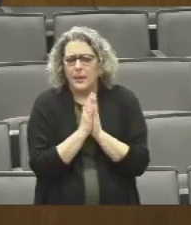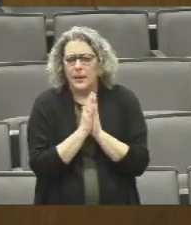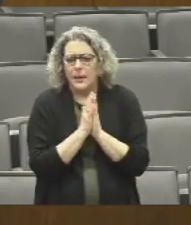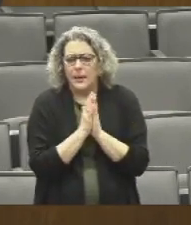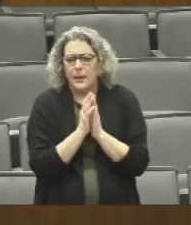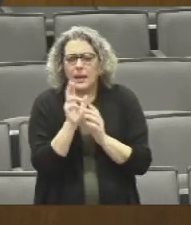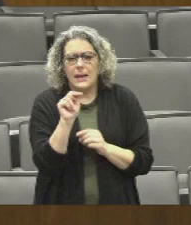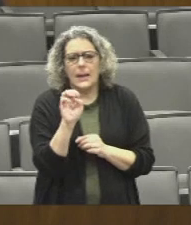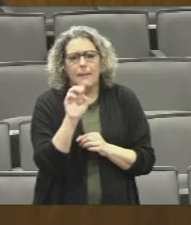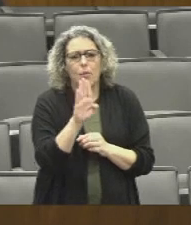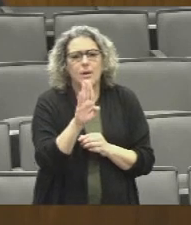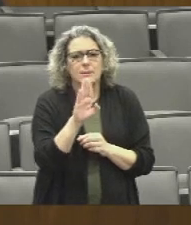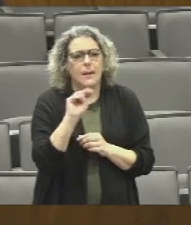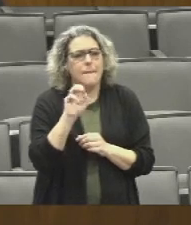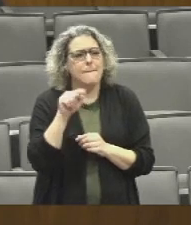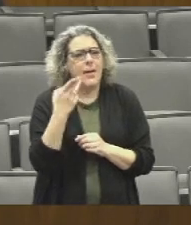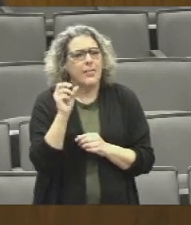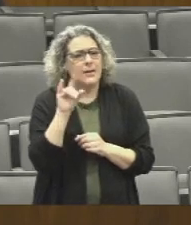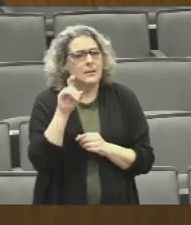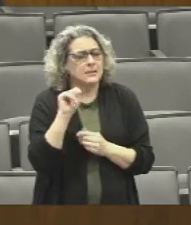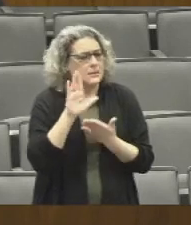Nebraska Methodist College with WIC?